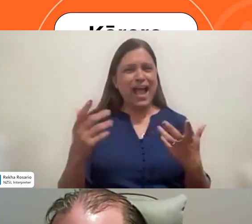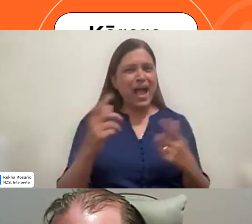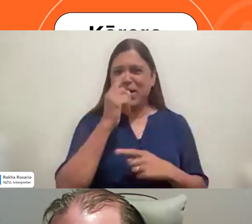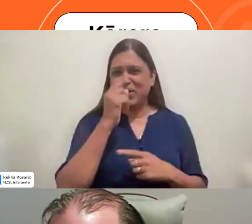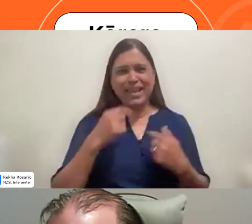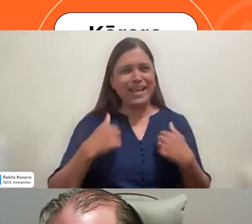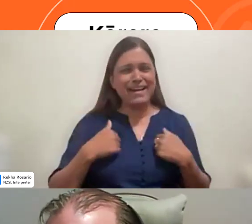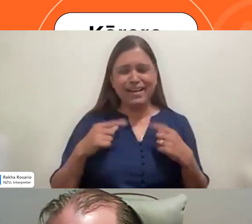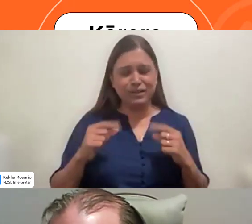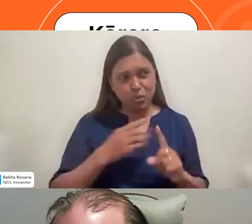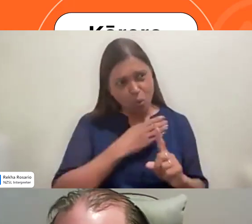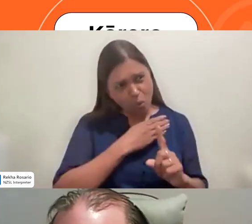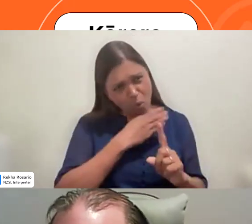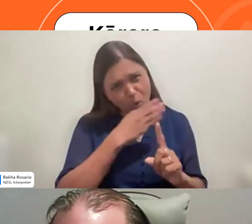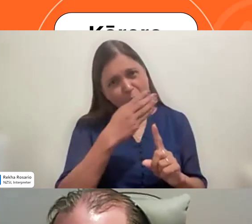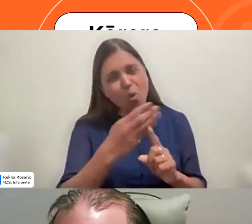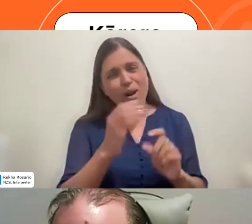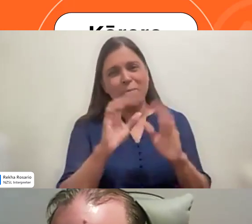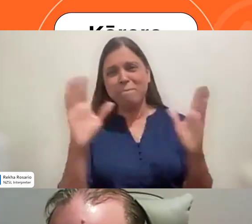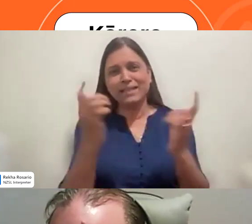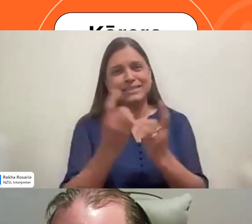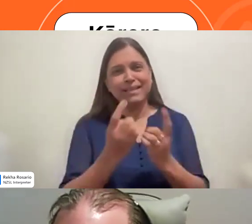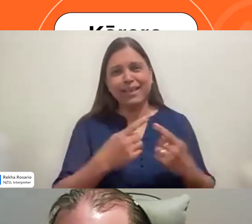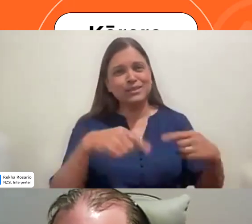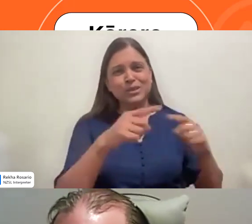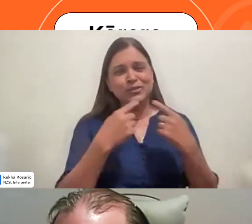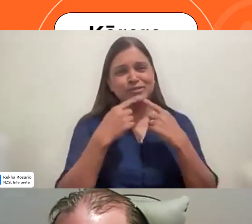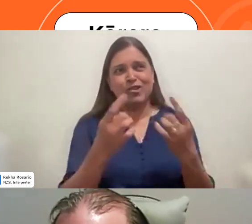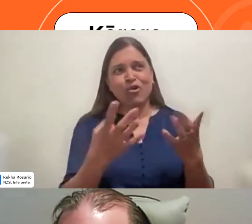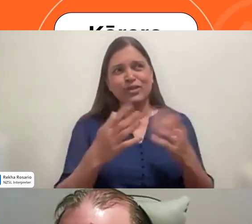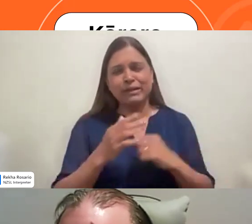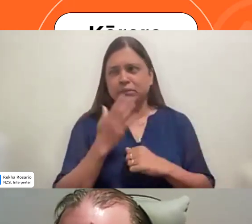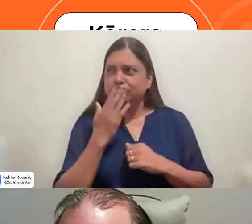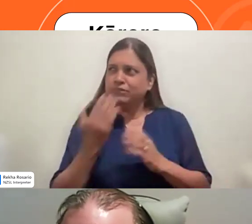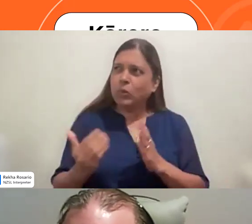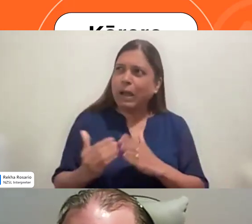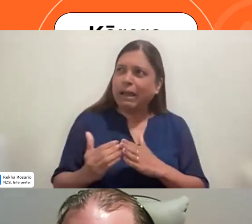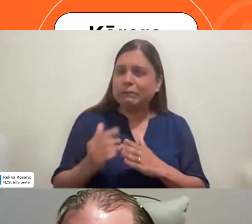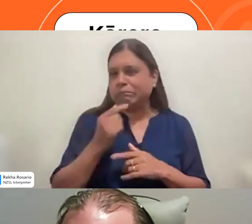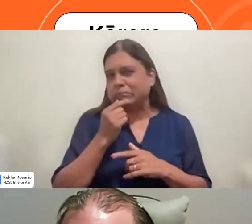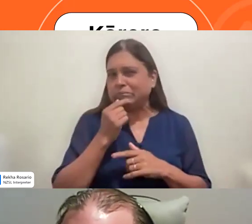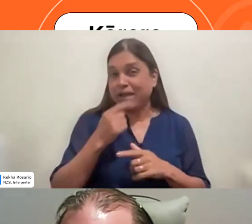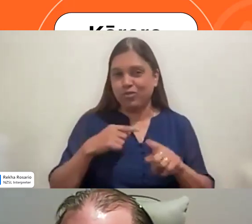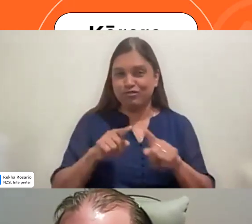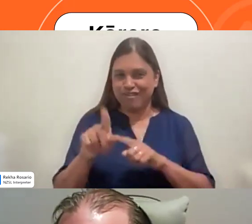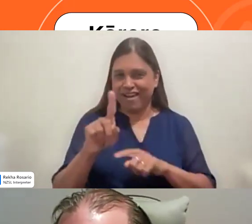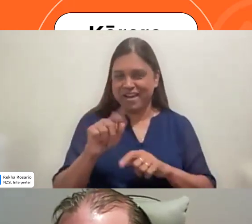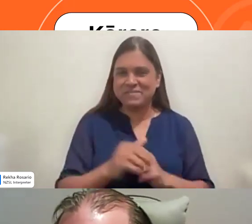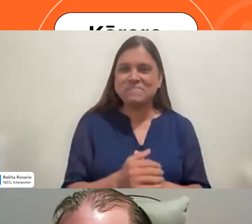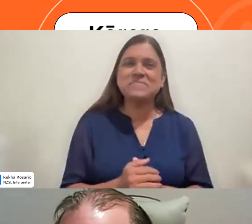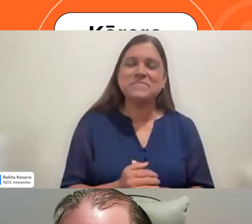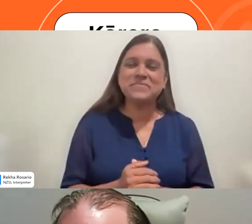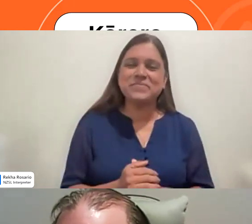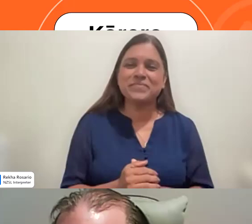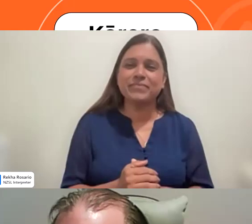possibly do justice to all the amazing things that have been said already? And I will try. Yeah. So I think